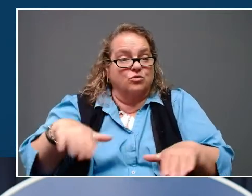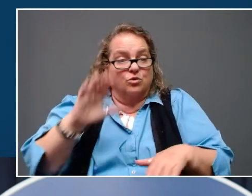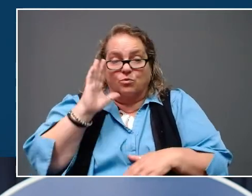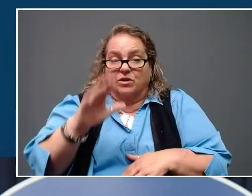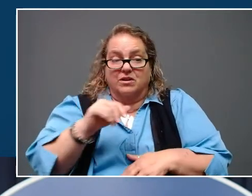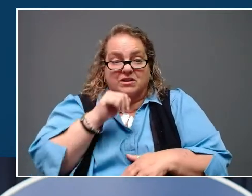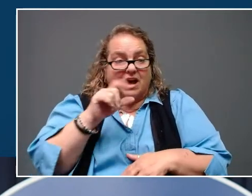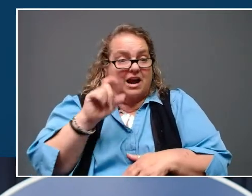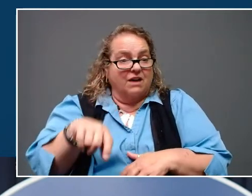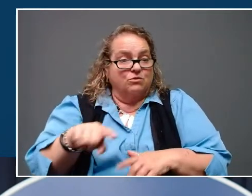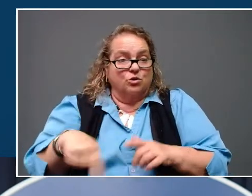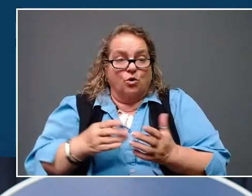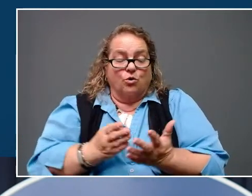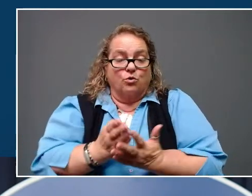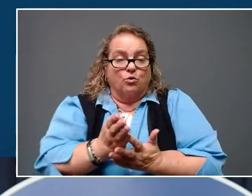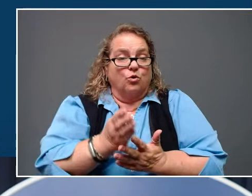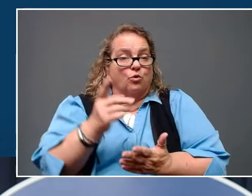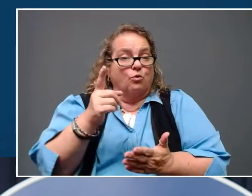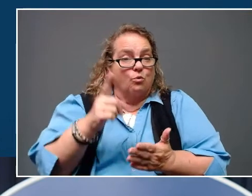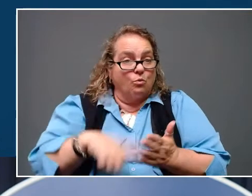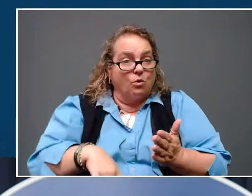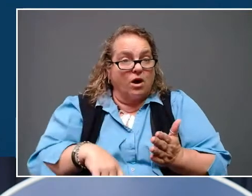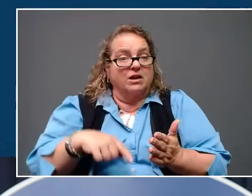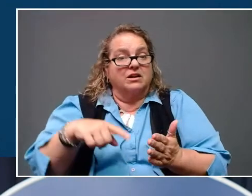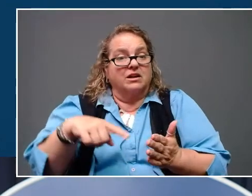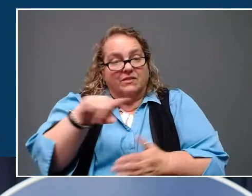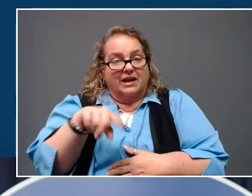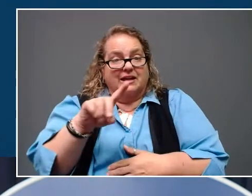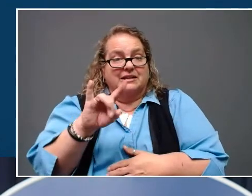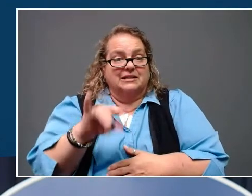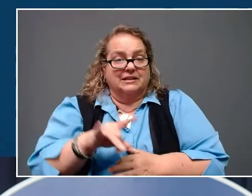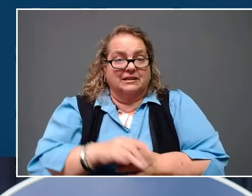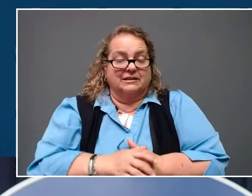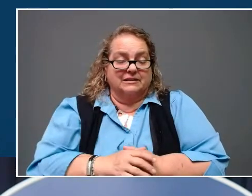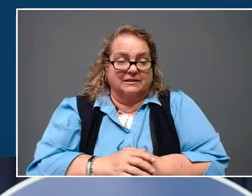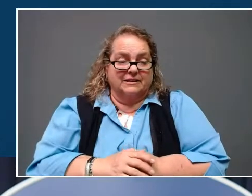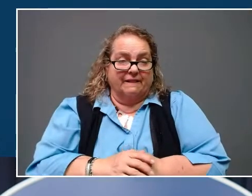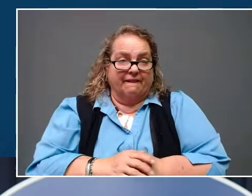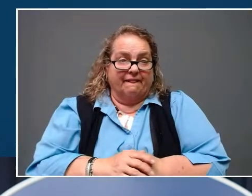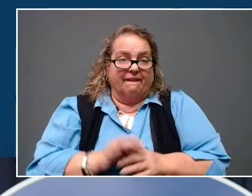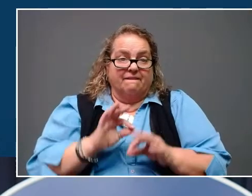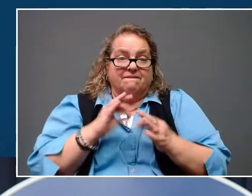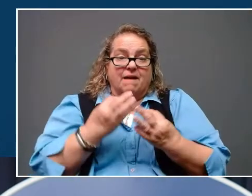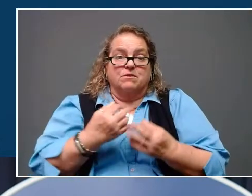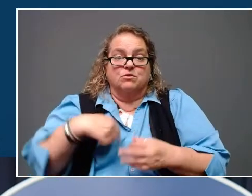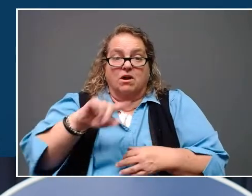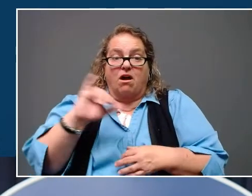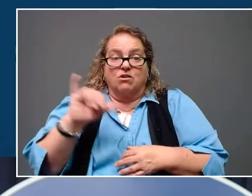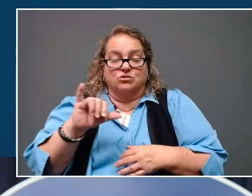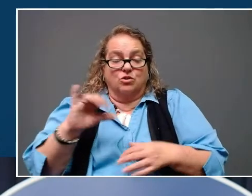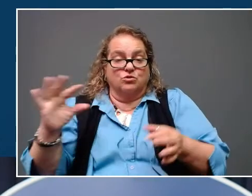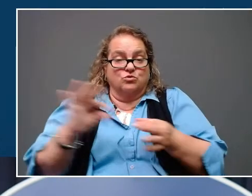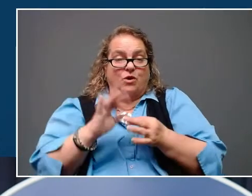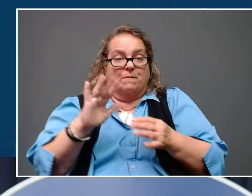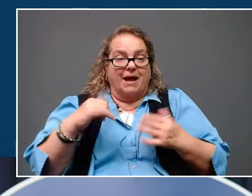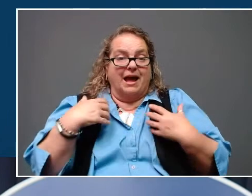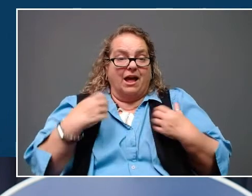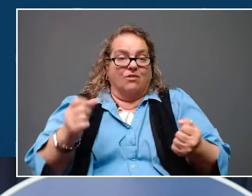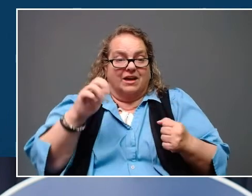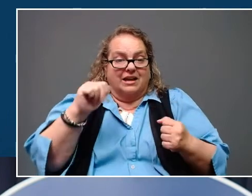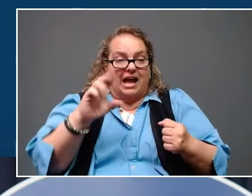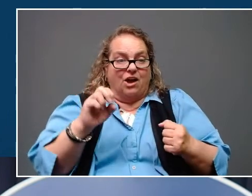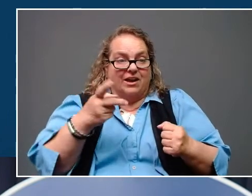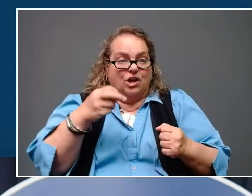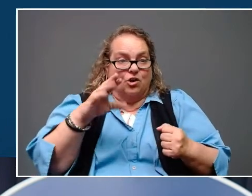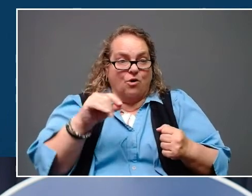go through what they did. Families were also joined by healthcare heroes and advocates in their